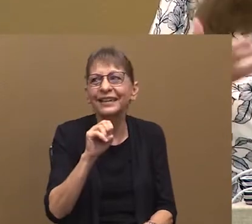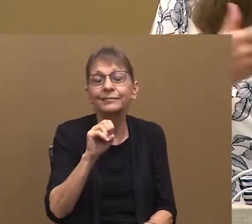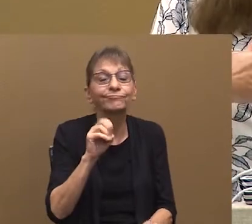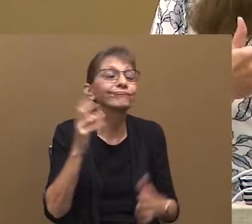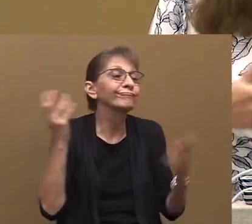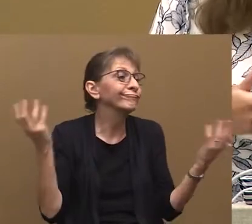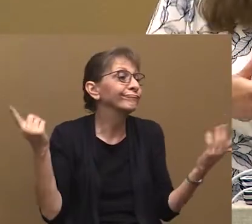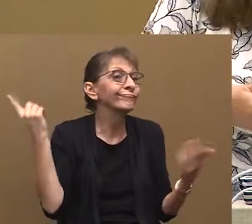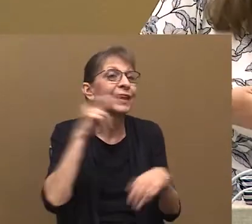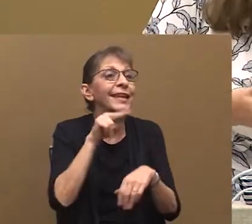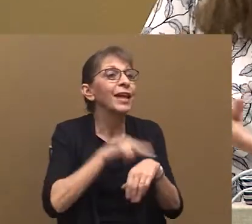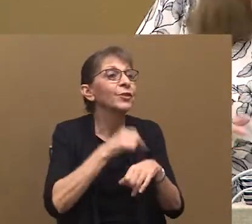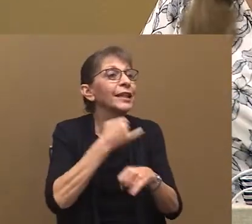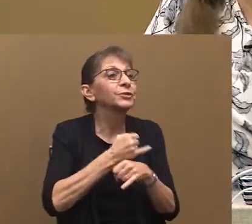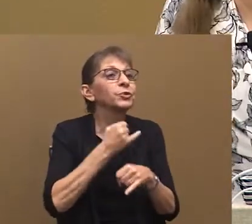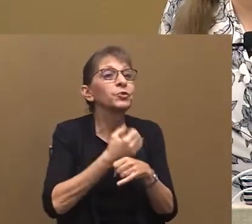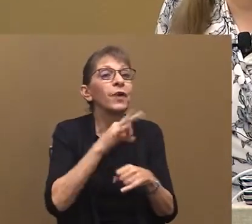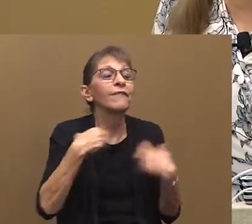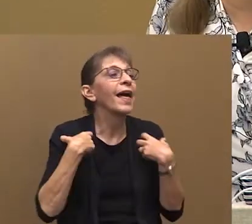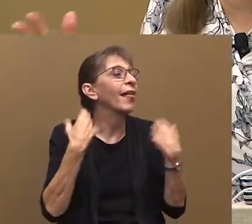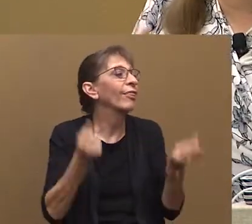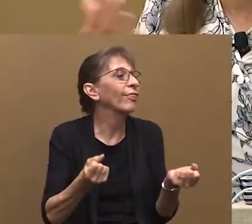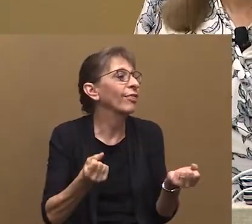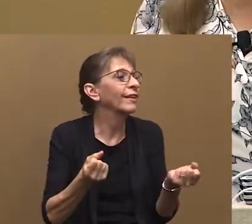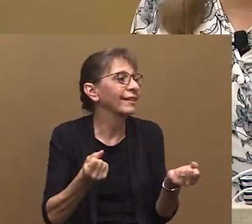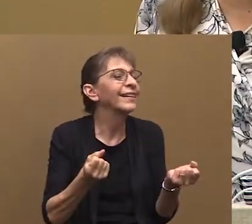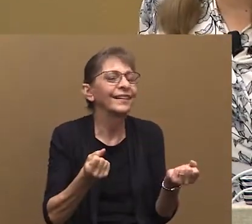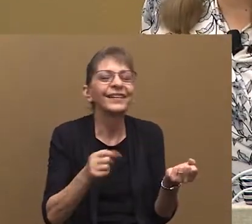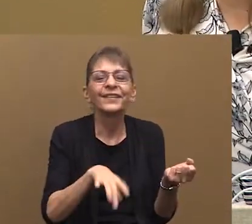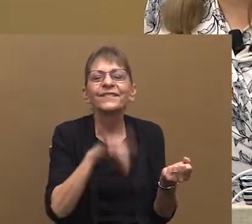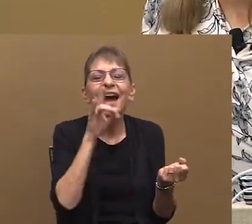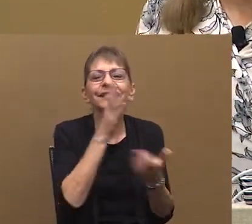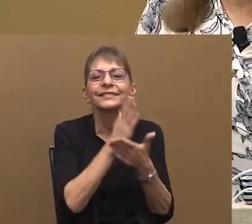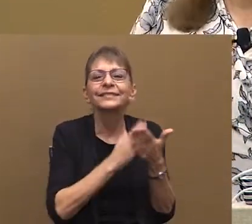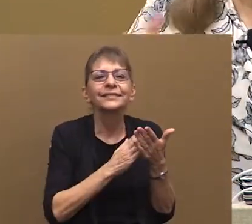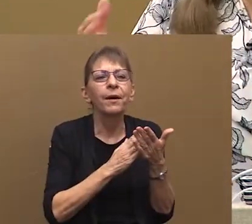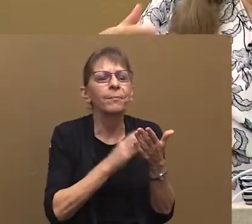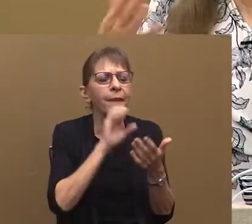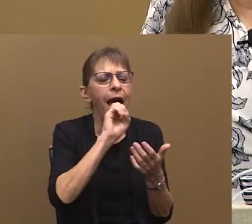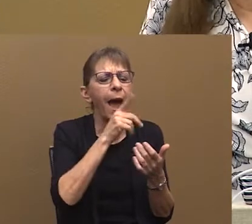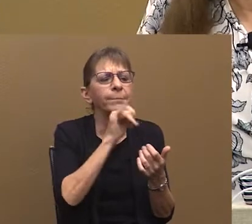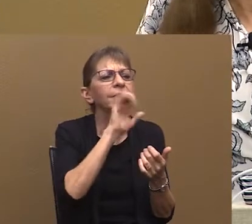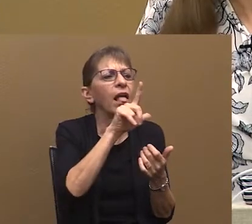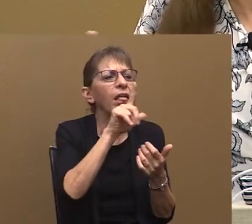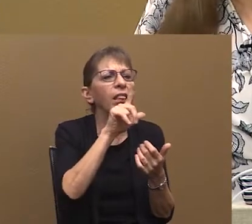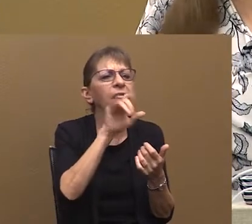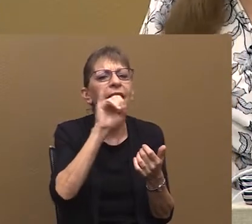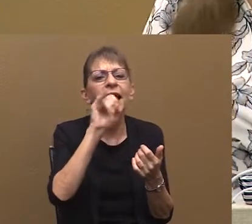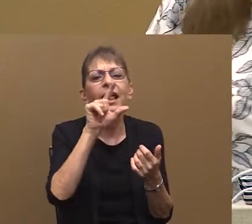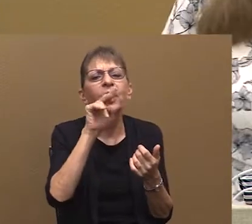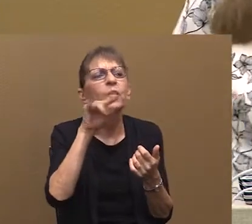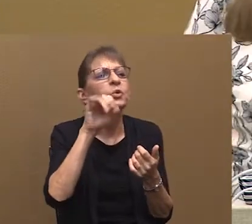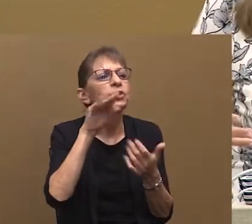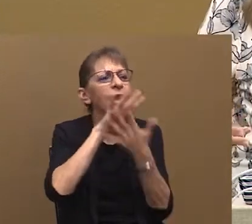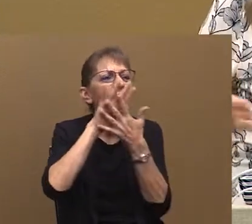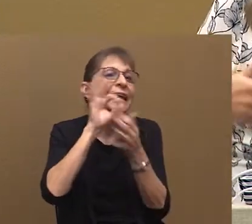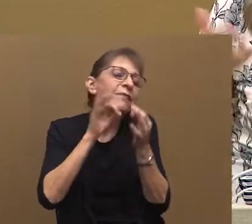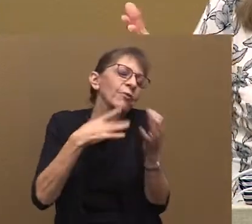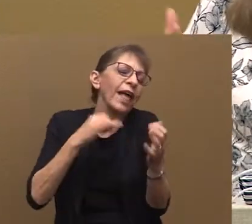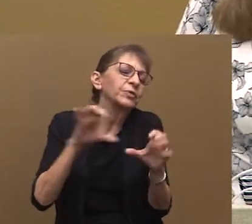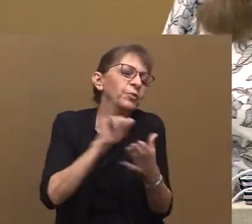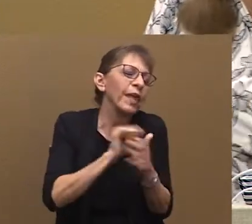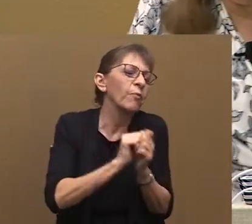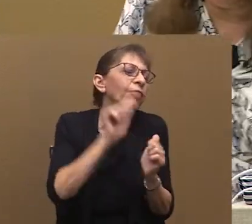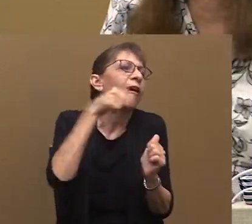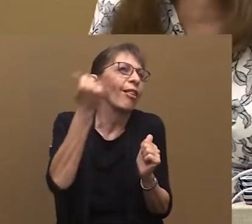could get that from the National Institutes of Health to find some optical illusions if you'd like to do